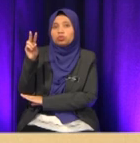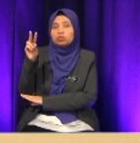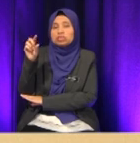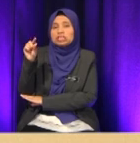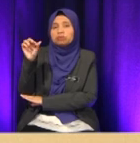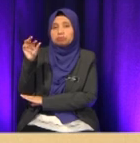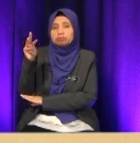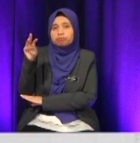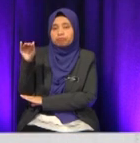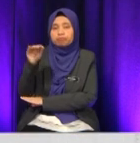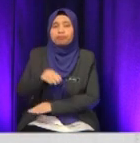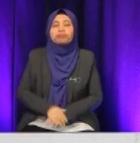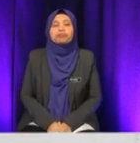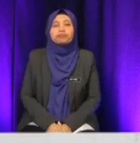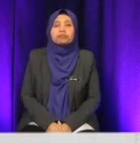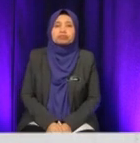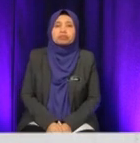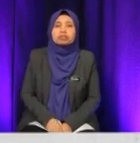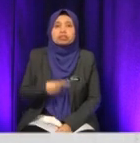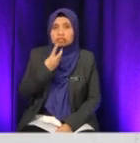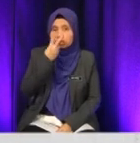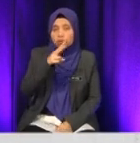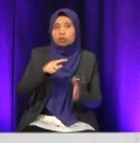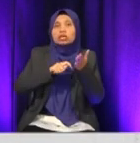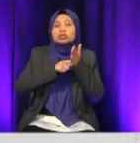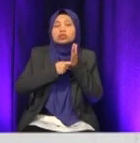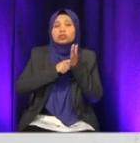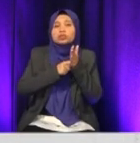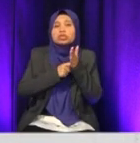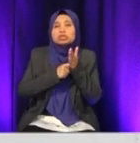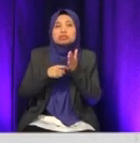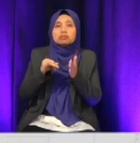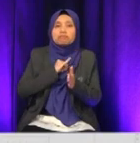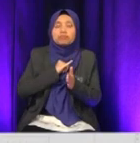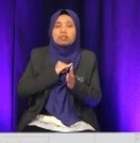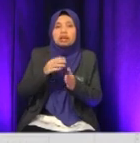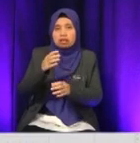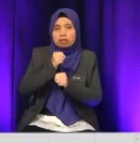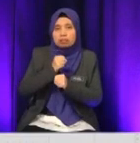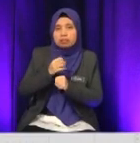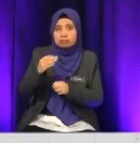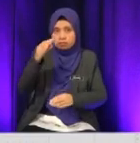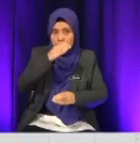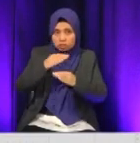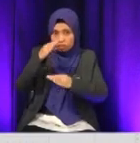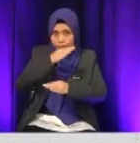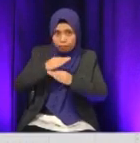www.goodgym.org. Anne, can you please help me with the keywords here? Where can I find the similar keywords?